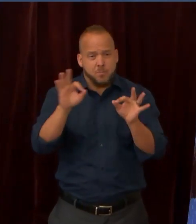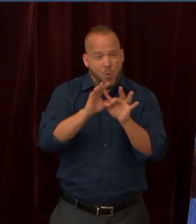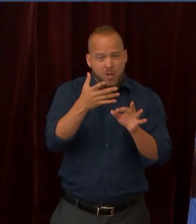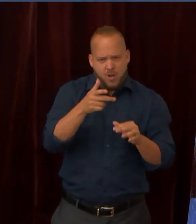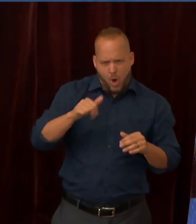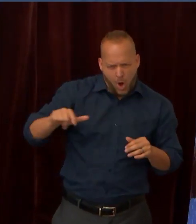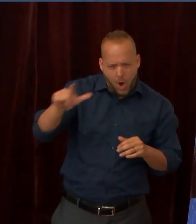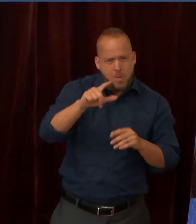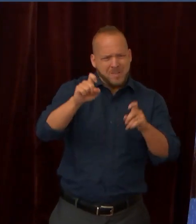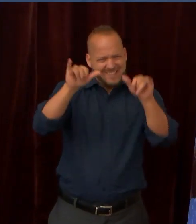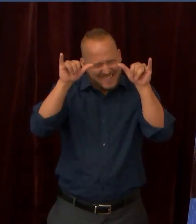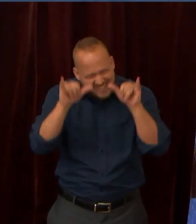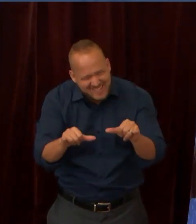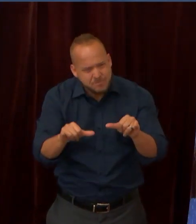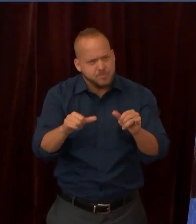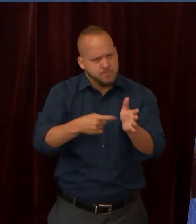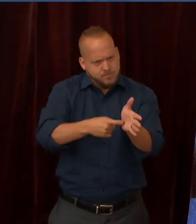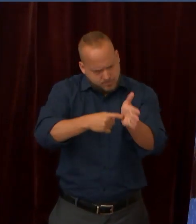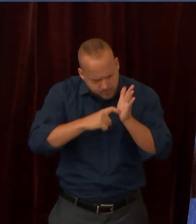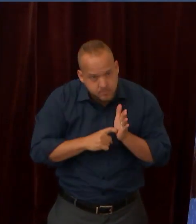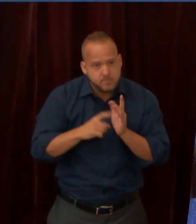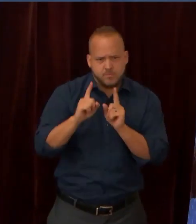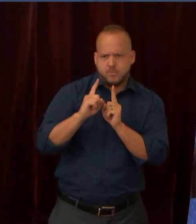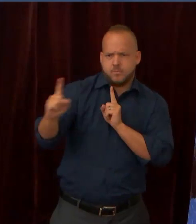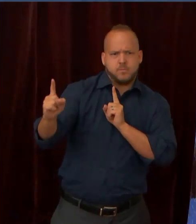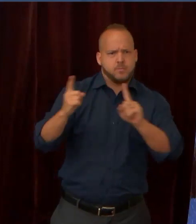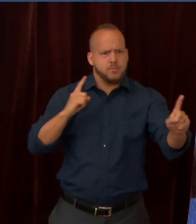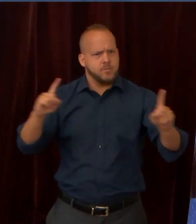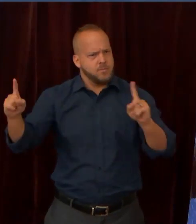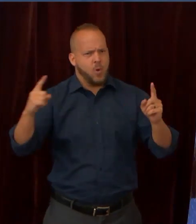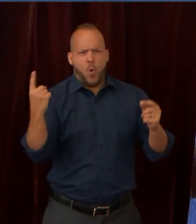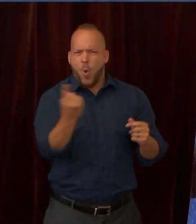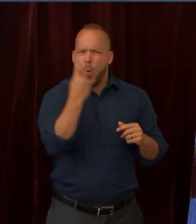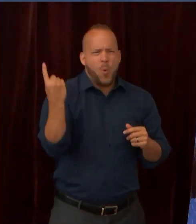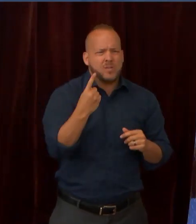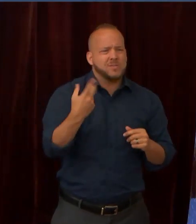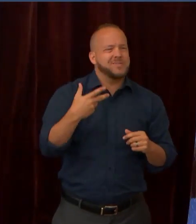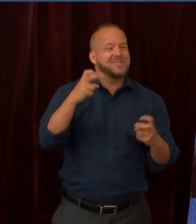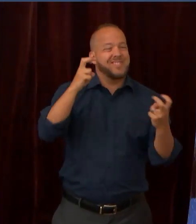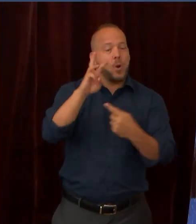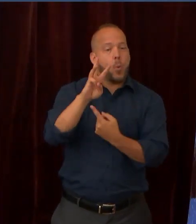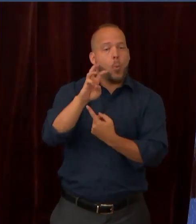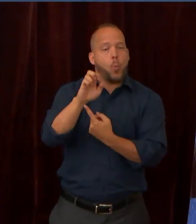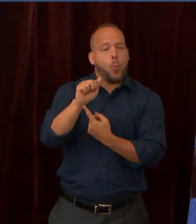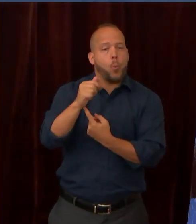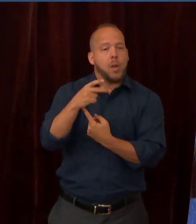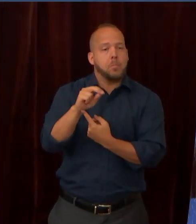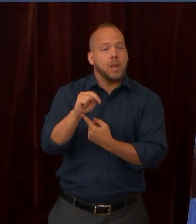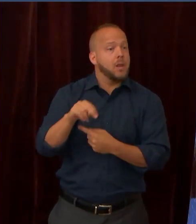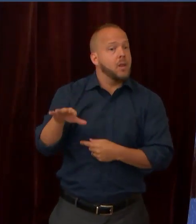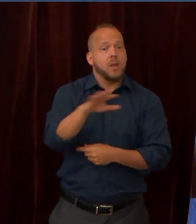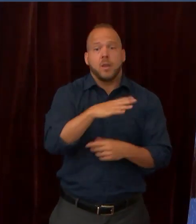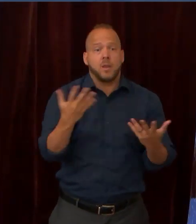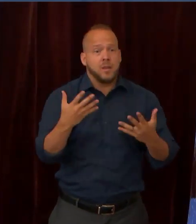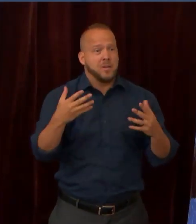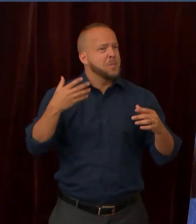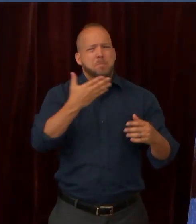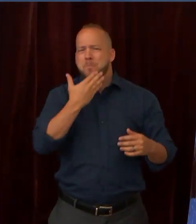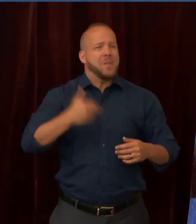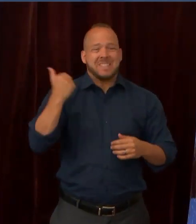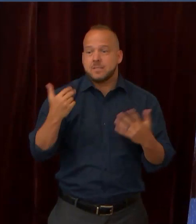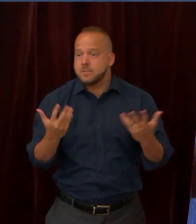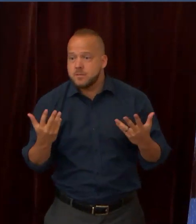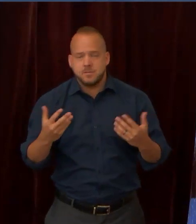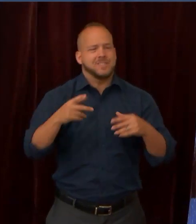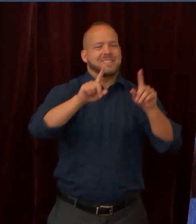weapon. And that weapon is the weapon of testing, contact tracing, and isolation. And we need to make sure that